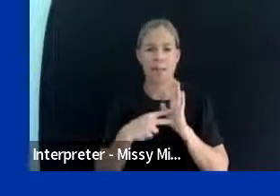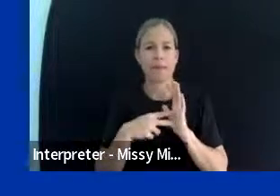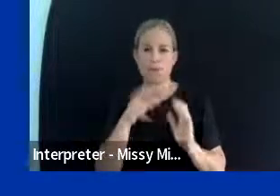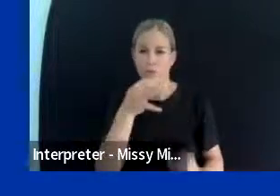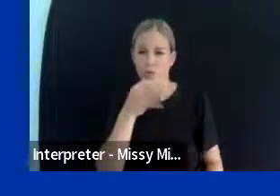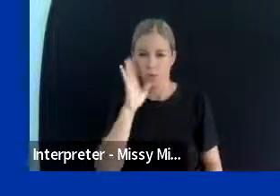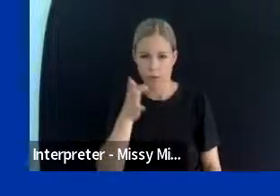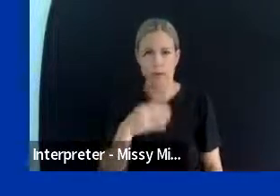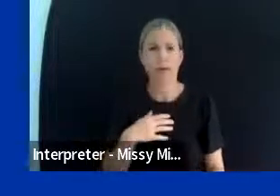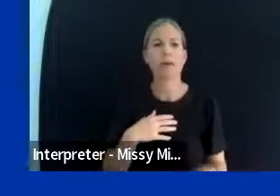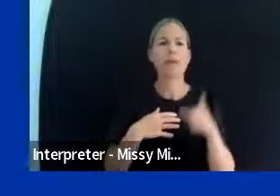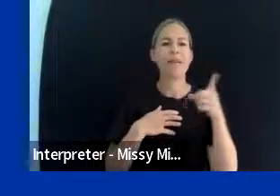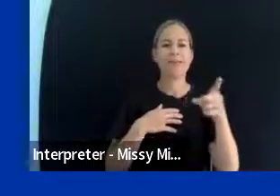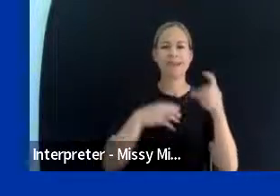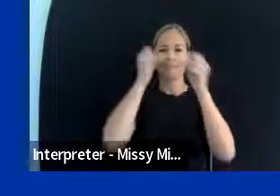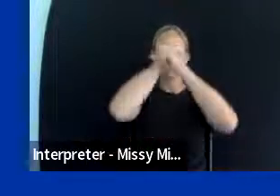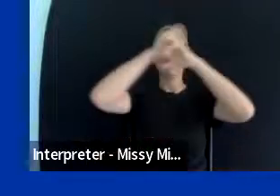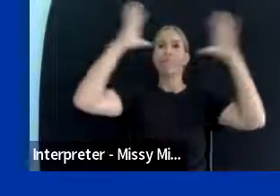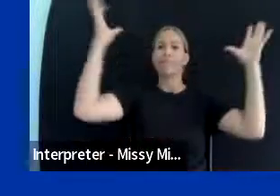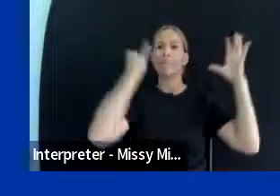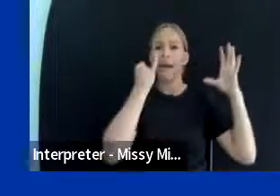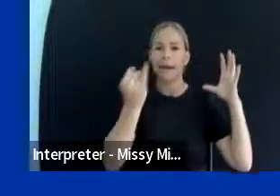Employment First is this idea that